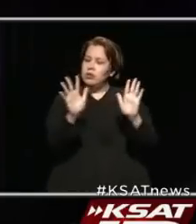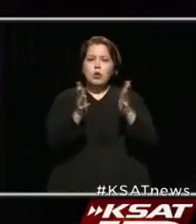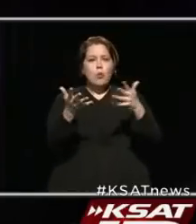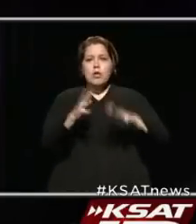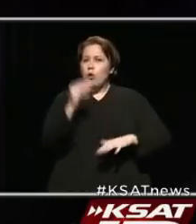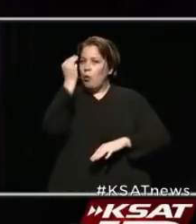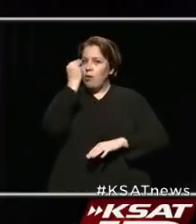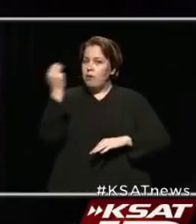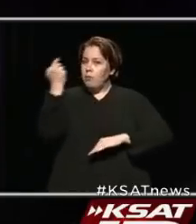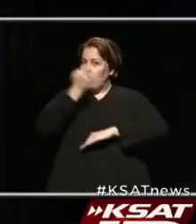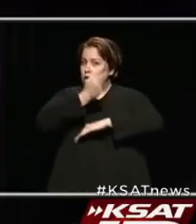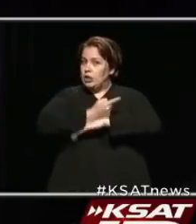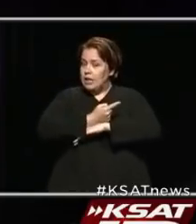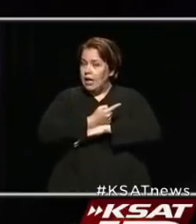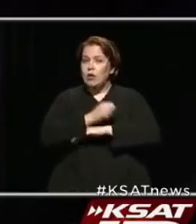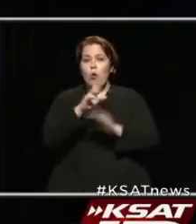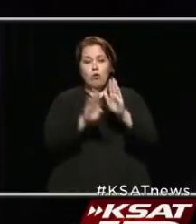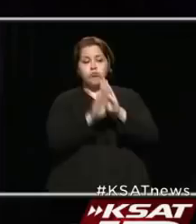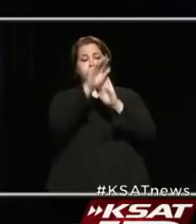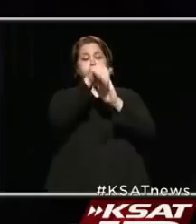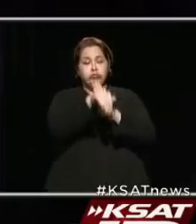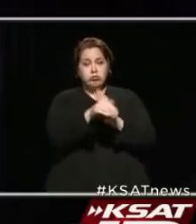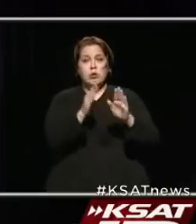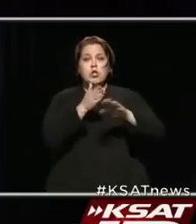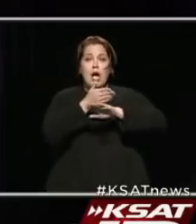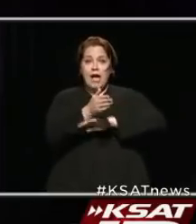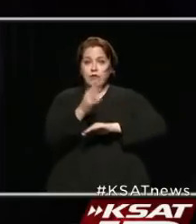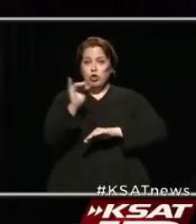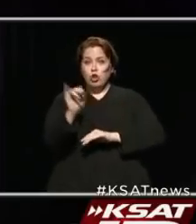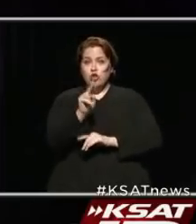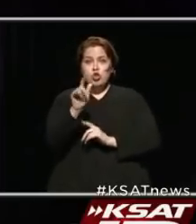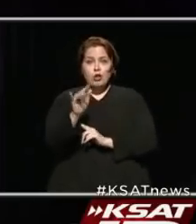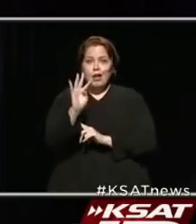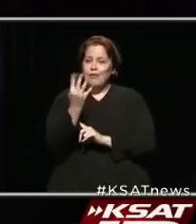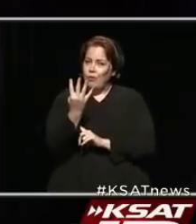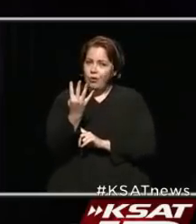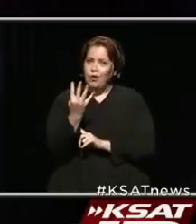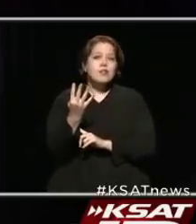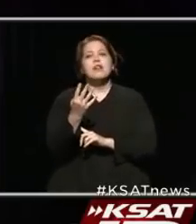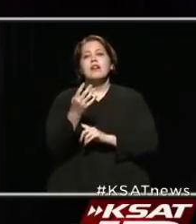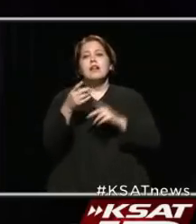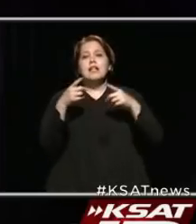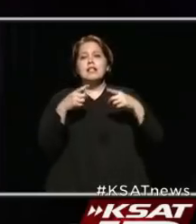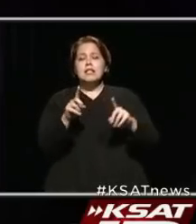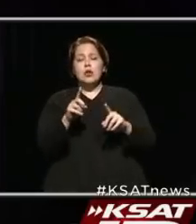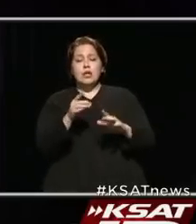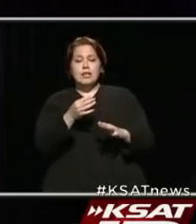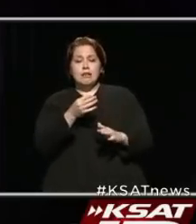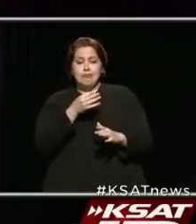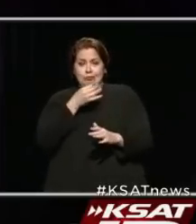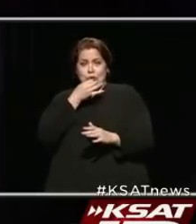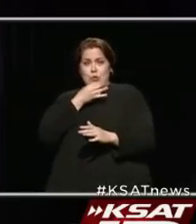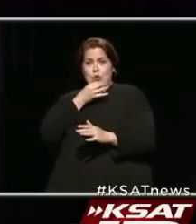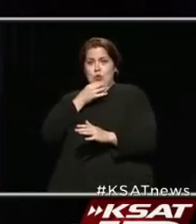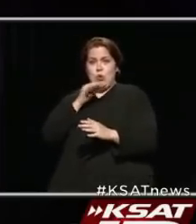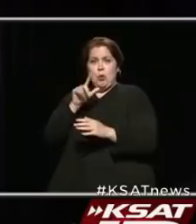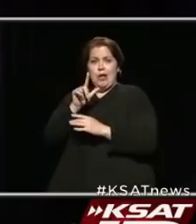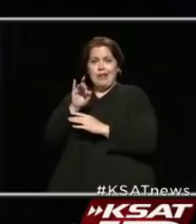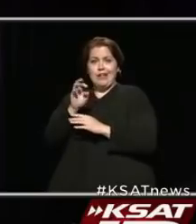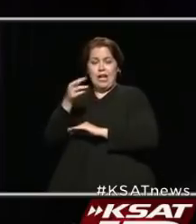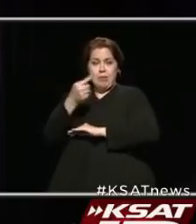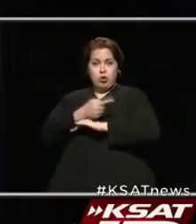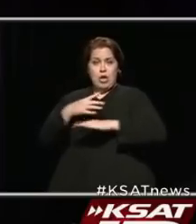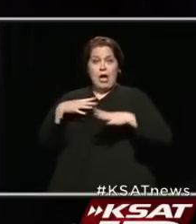Memorial Day or the spikes that we saw even after 4th of July during the upcoming Labor Day weekend, so we should